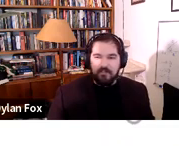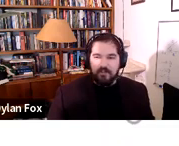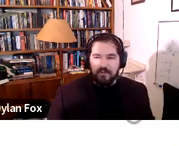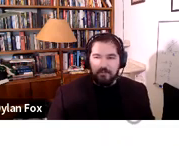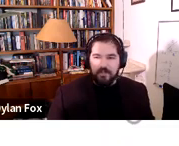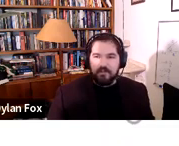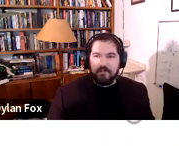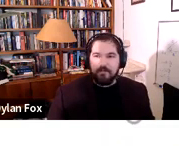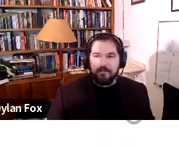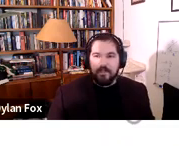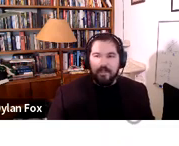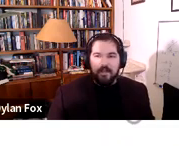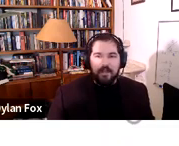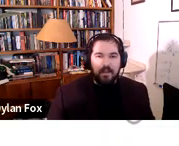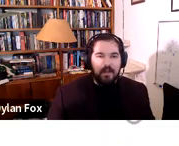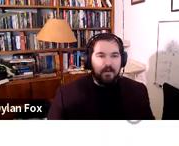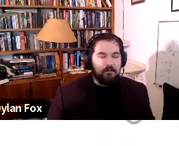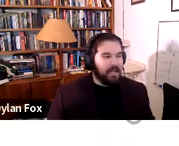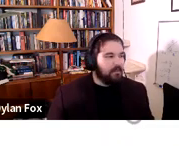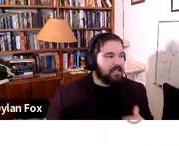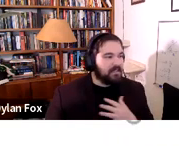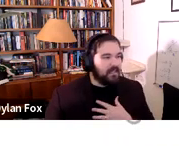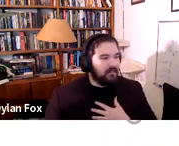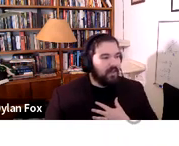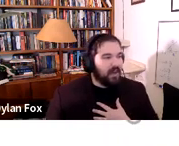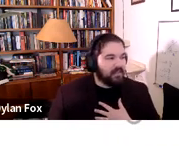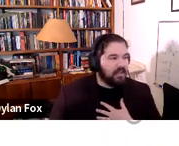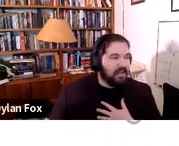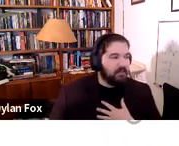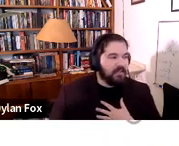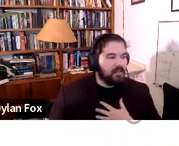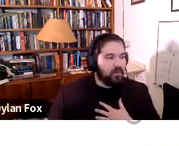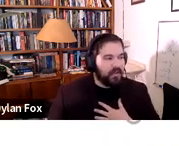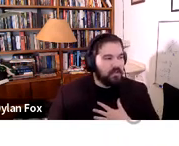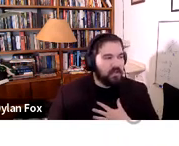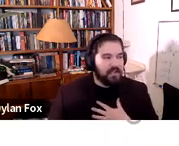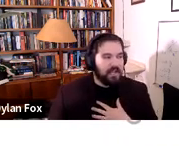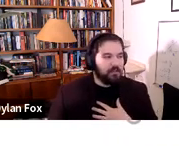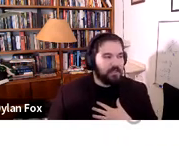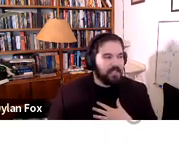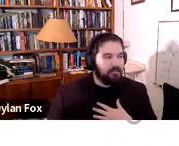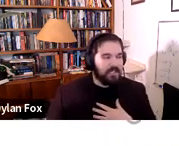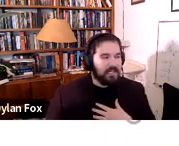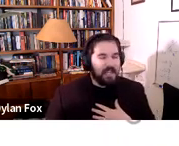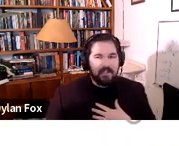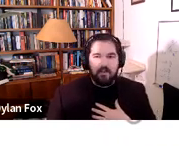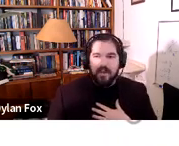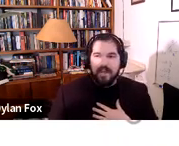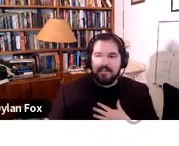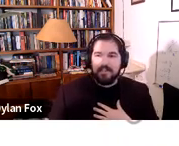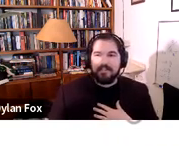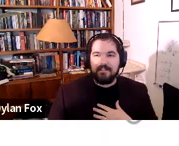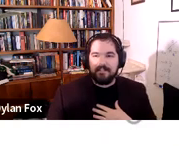to introduce our speakers, my name is Dylan Fox. I'm the coordination and engagement team lead at